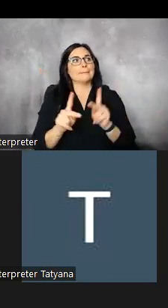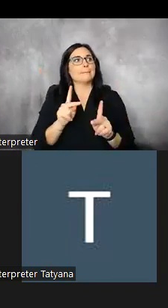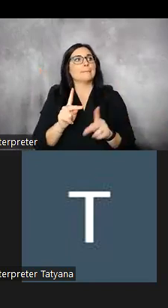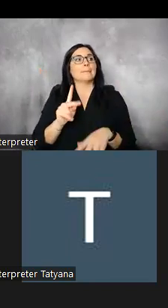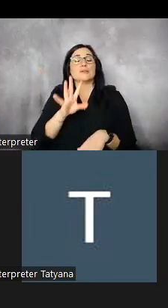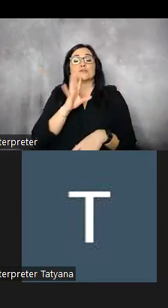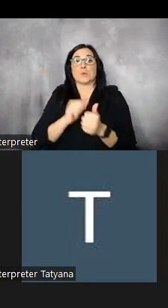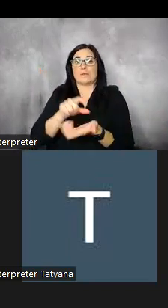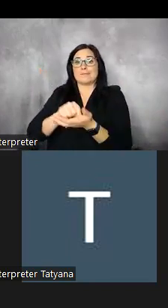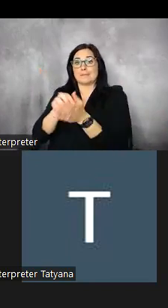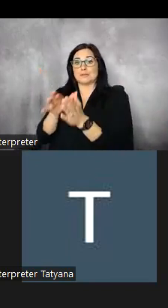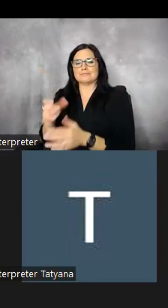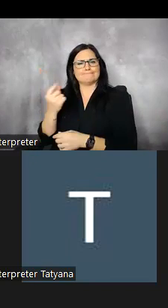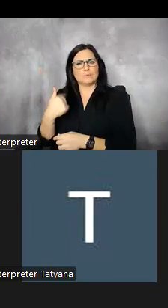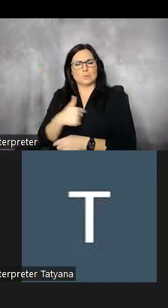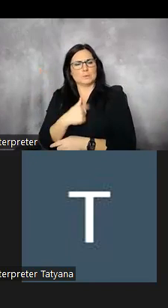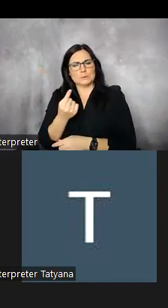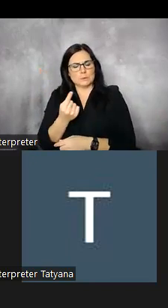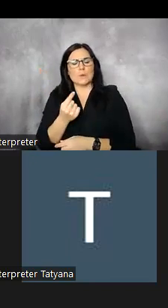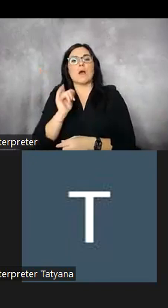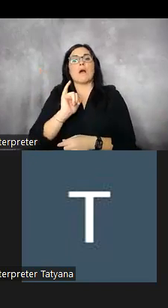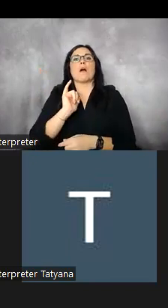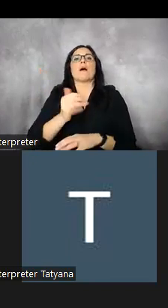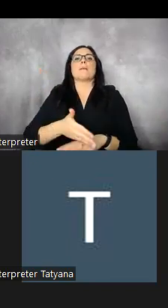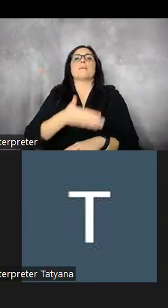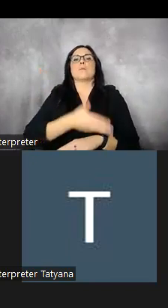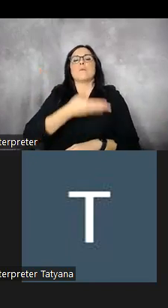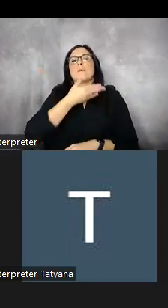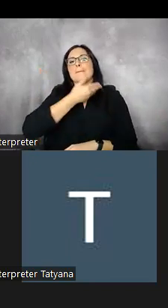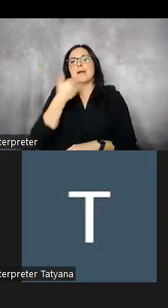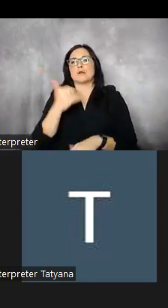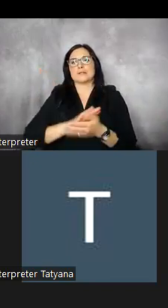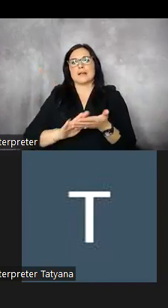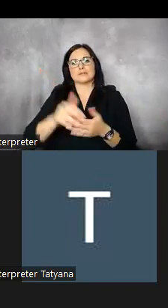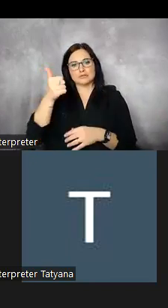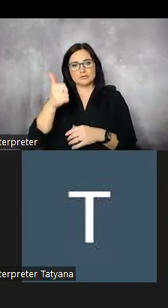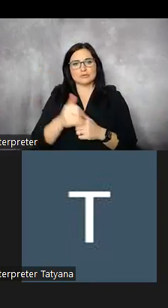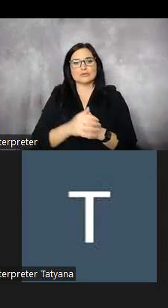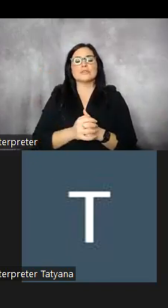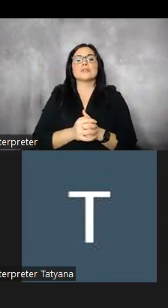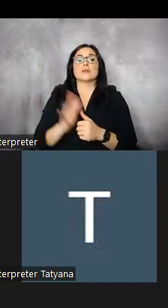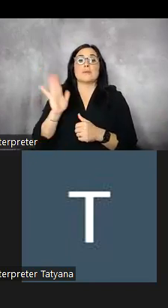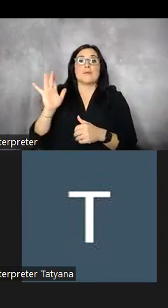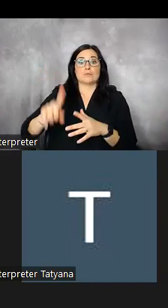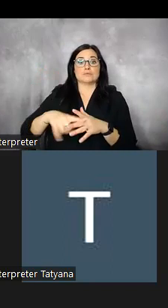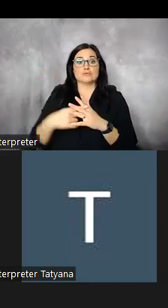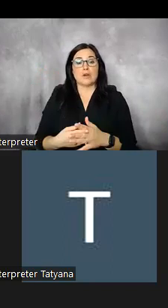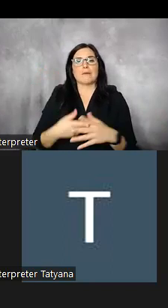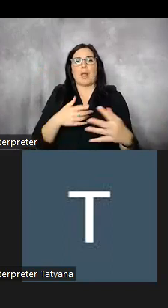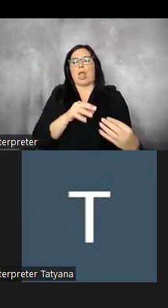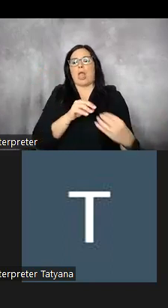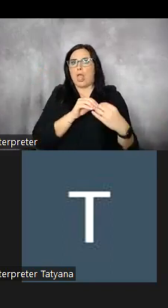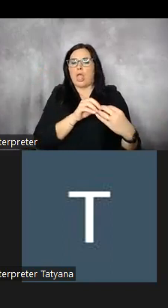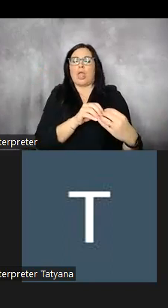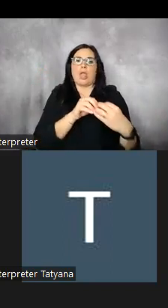that understand what we do. It's become much, much nicer than it used to be back in 2008 when I started. It was much more of a wrestling match back then.